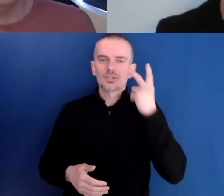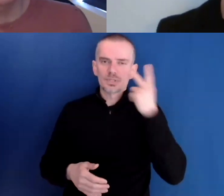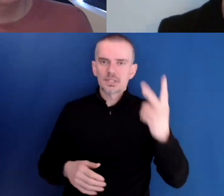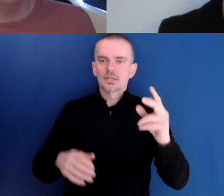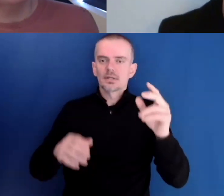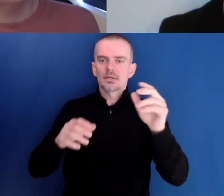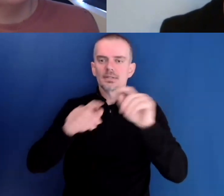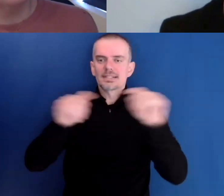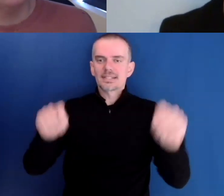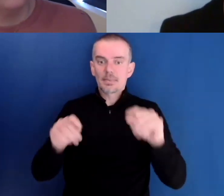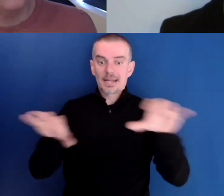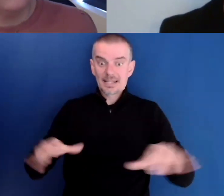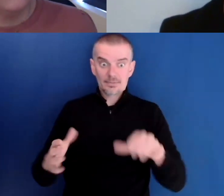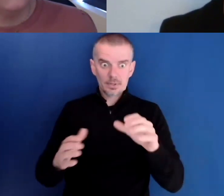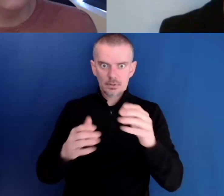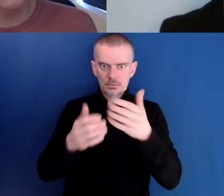say.